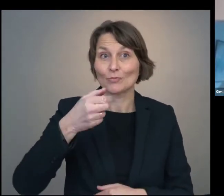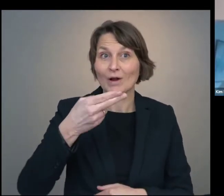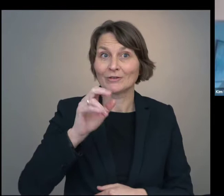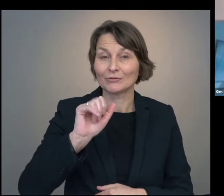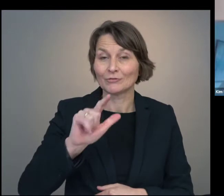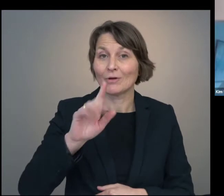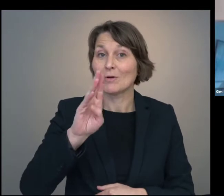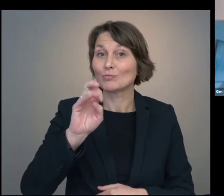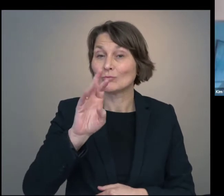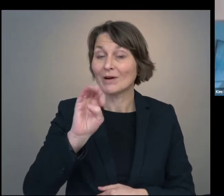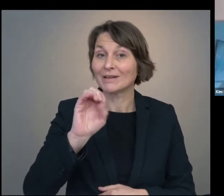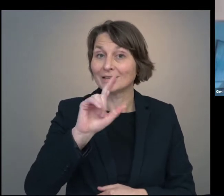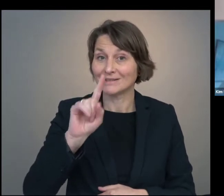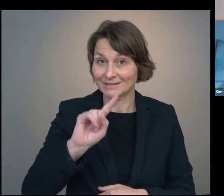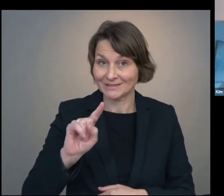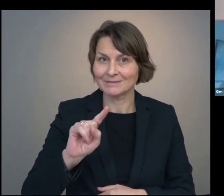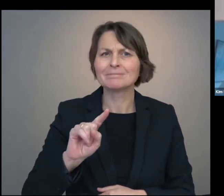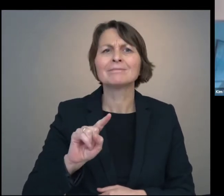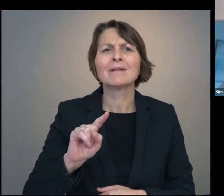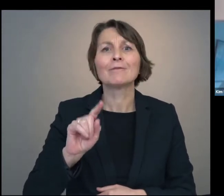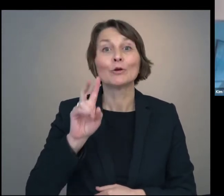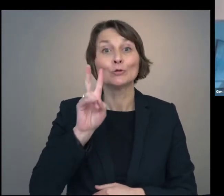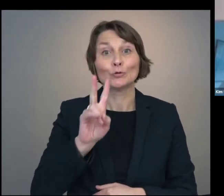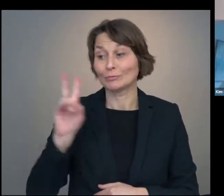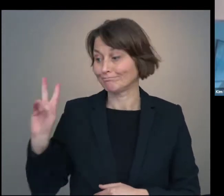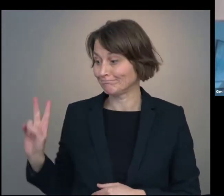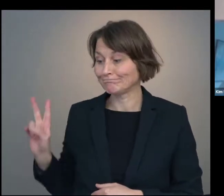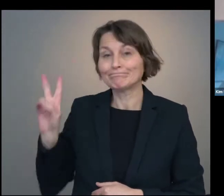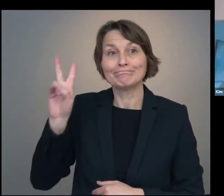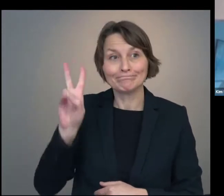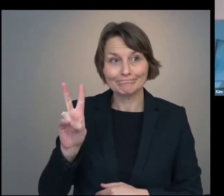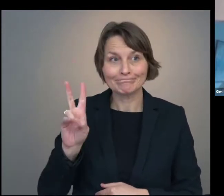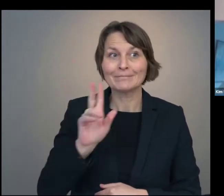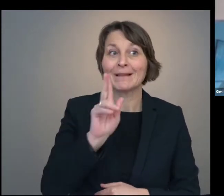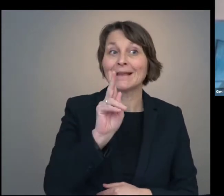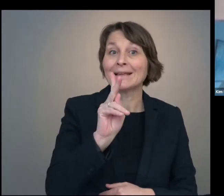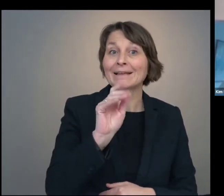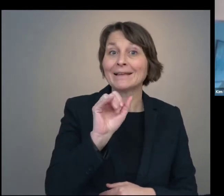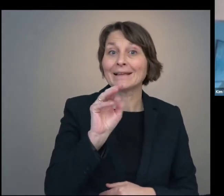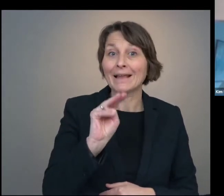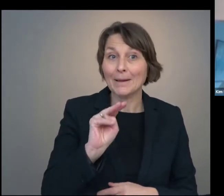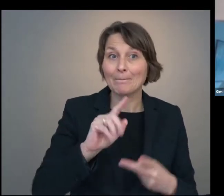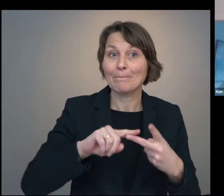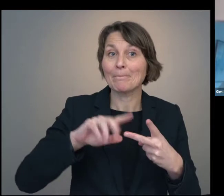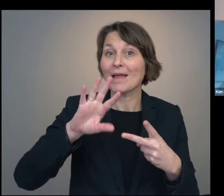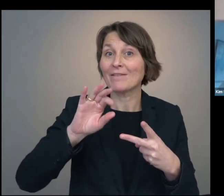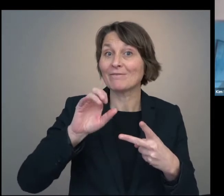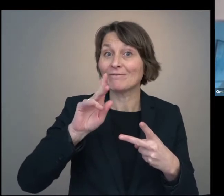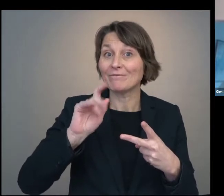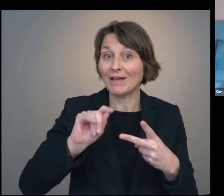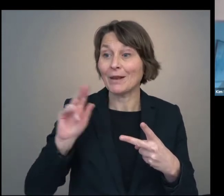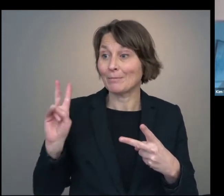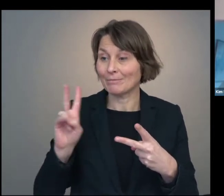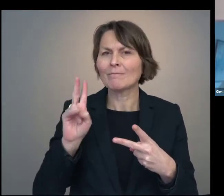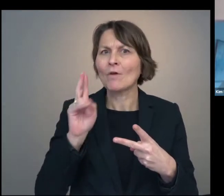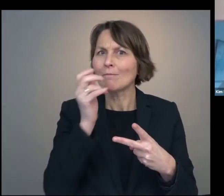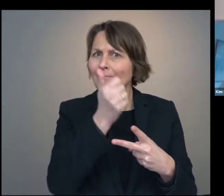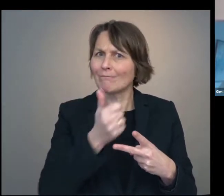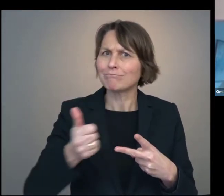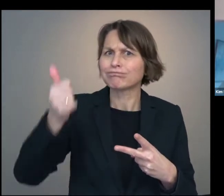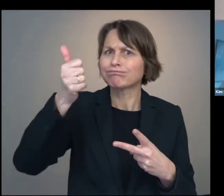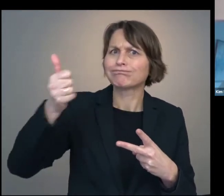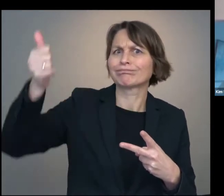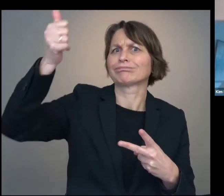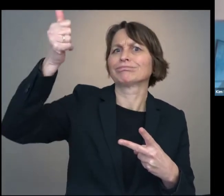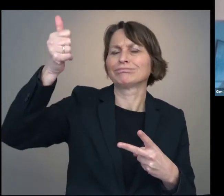here today by Kim, Filip and Ilham from Umbraco headquarters. And because there's a few people in the audience who might not know who you are or what your